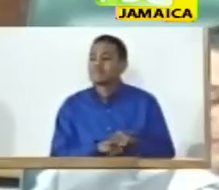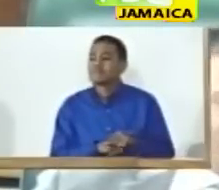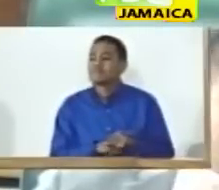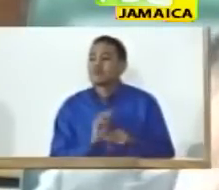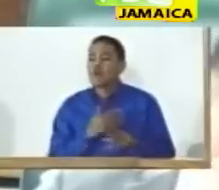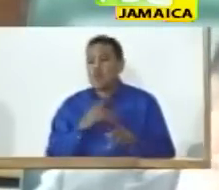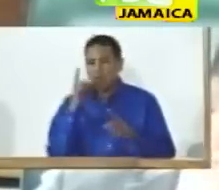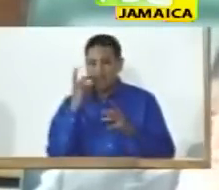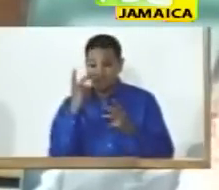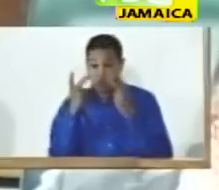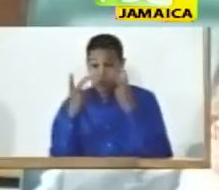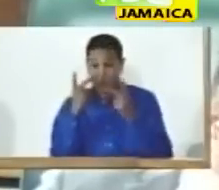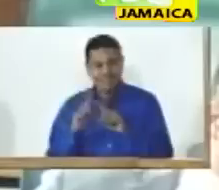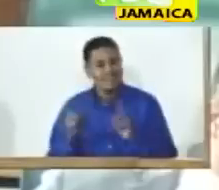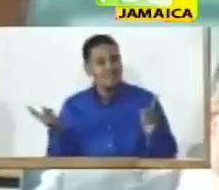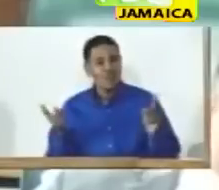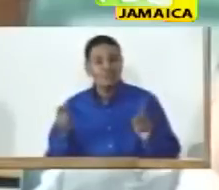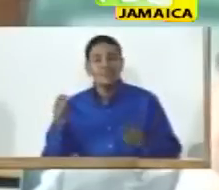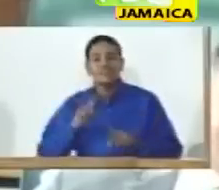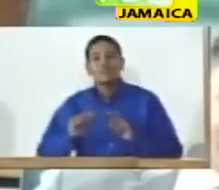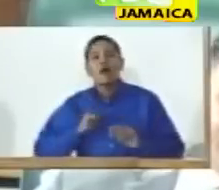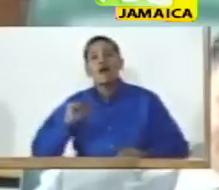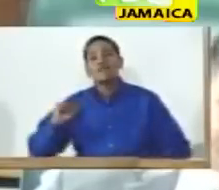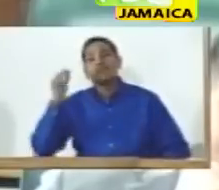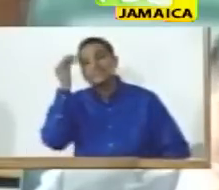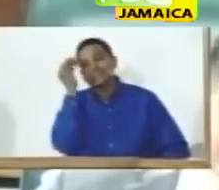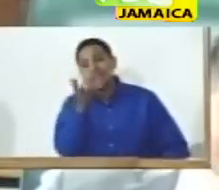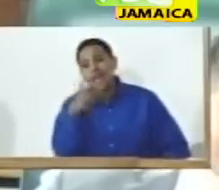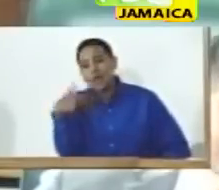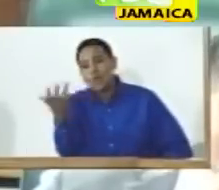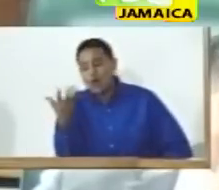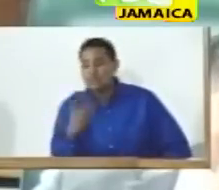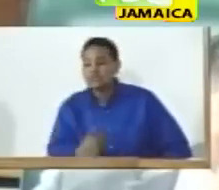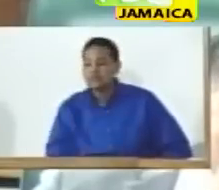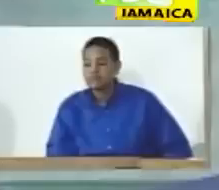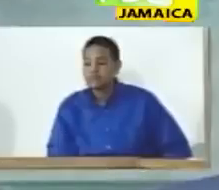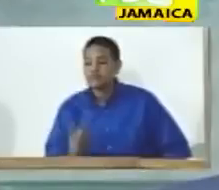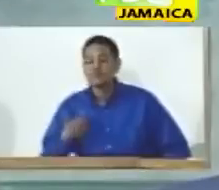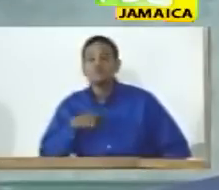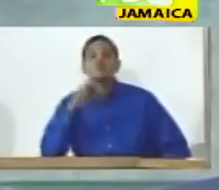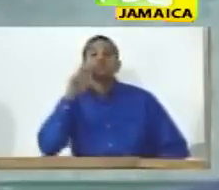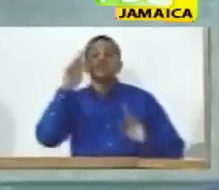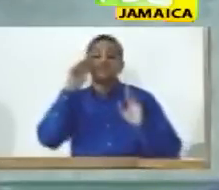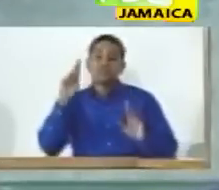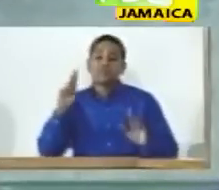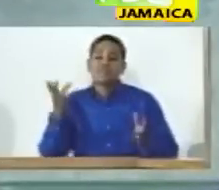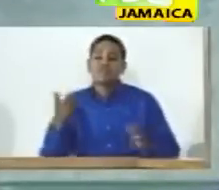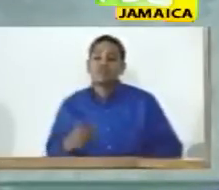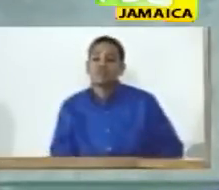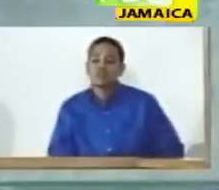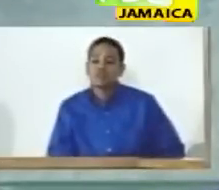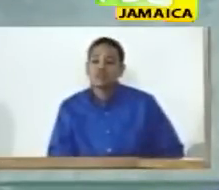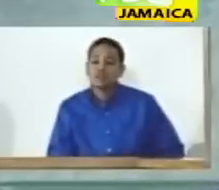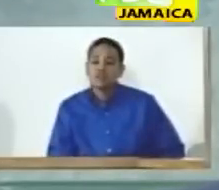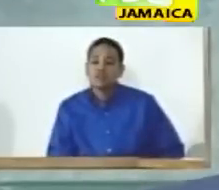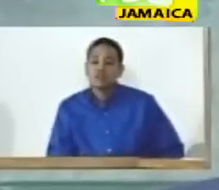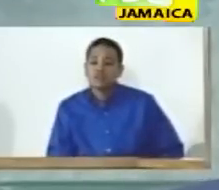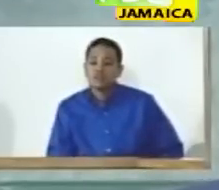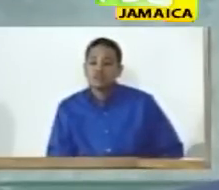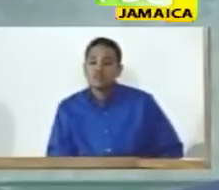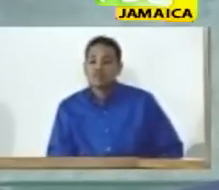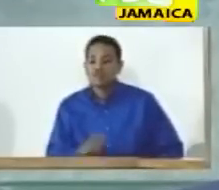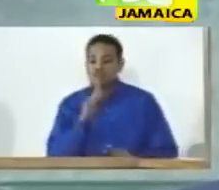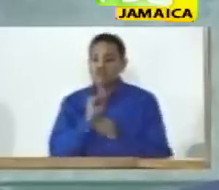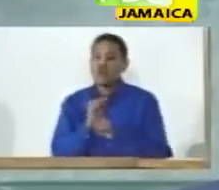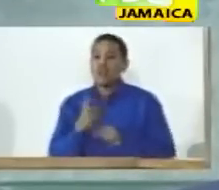views, but I think that I can say that we have been respectful, and there has certainly been